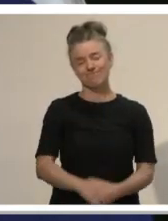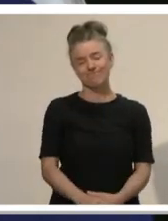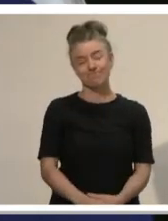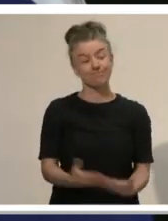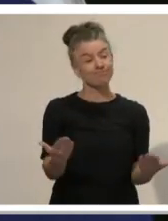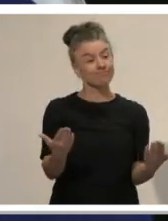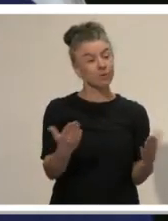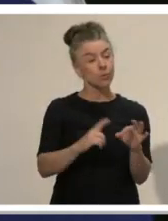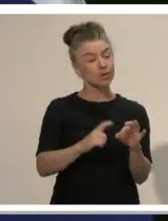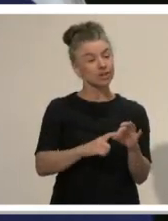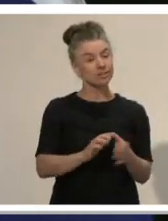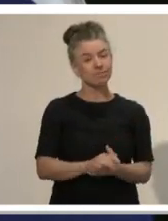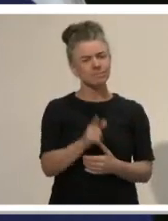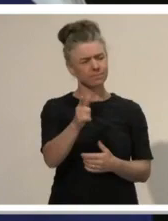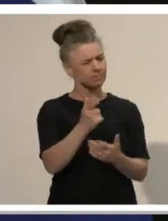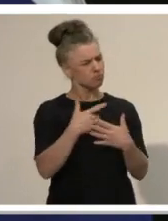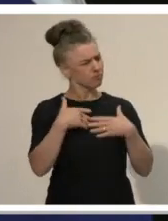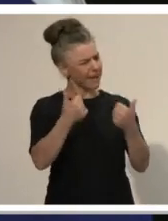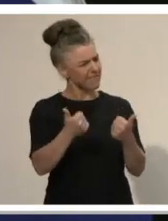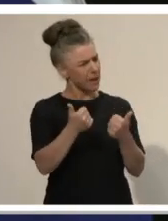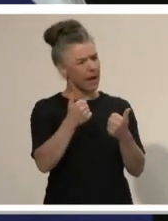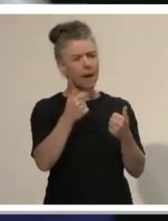I'm now happy to take your questions. People have recovered?